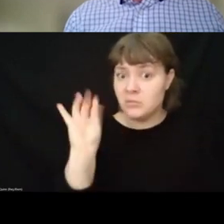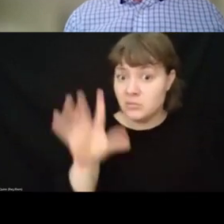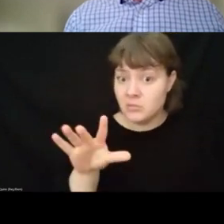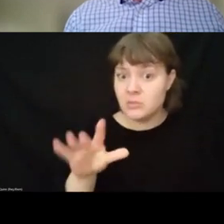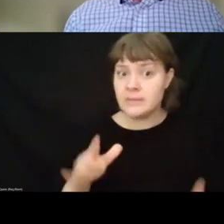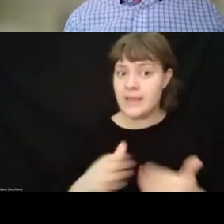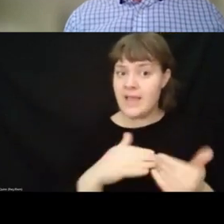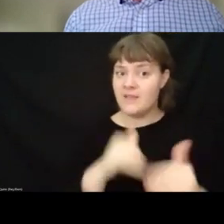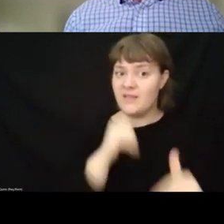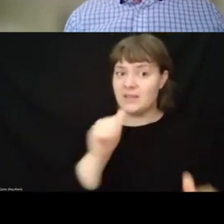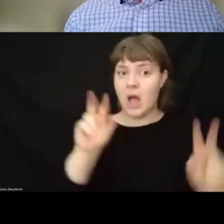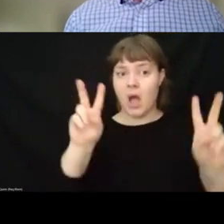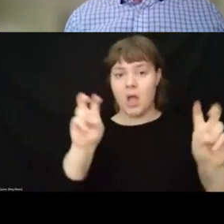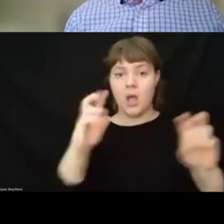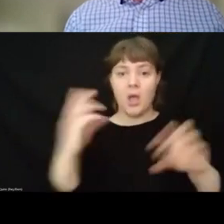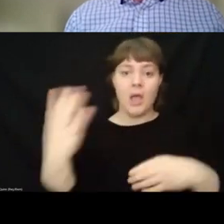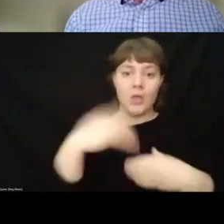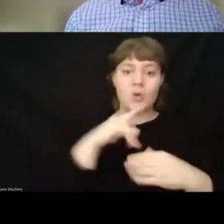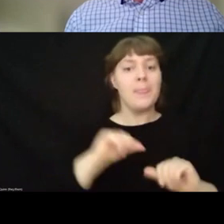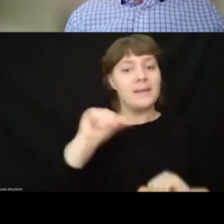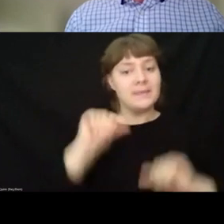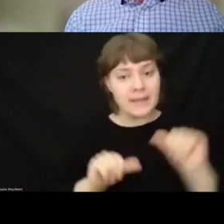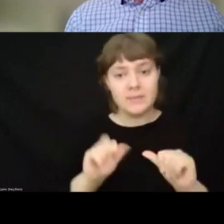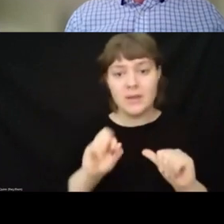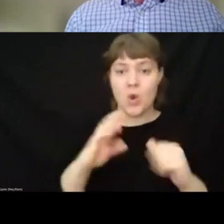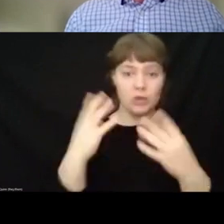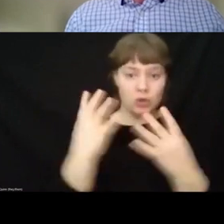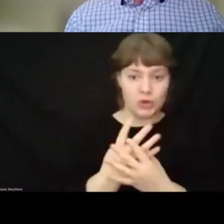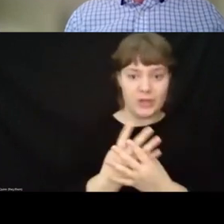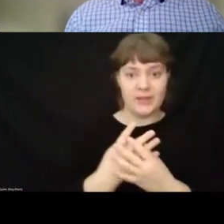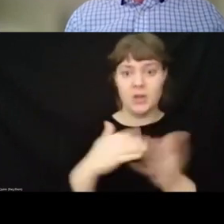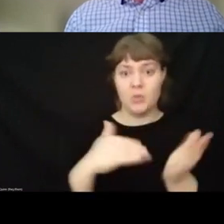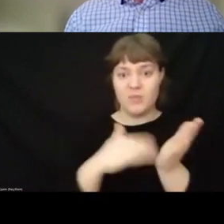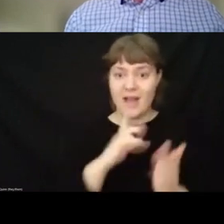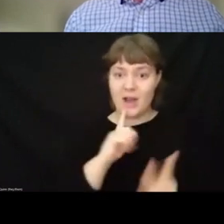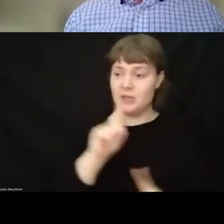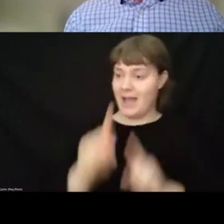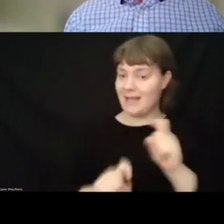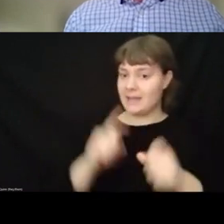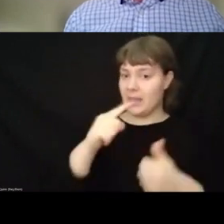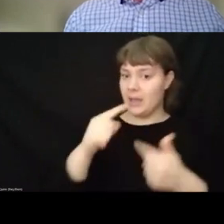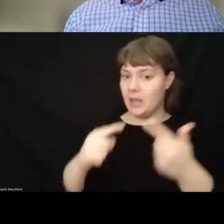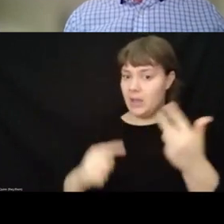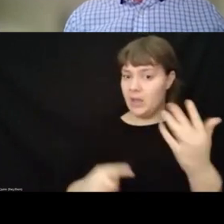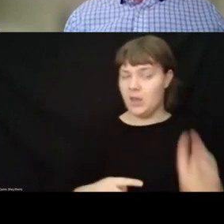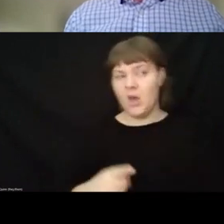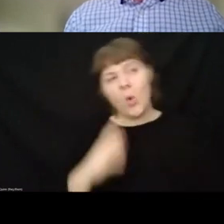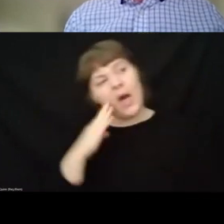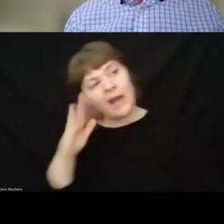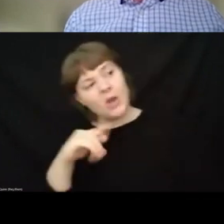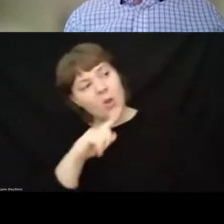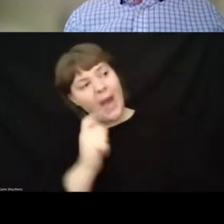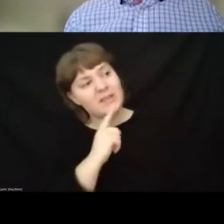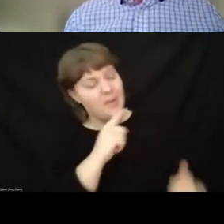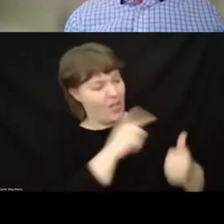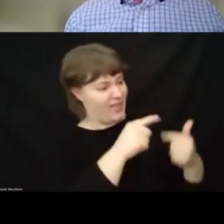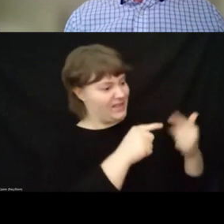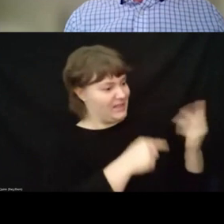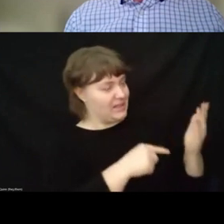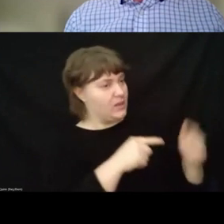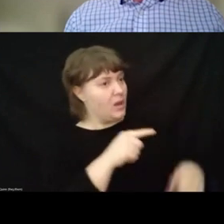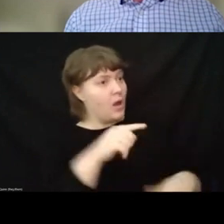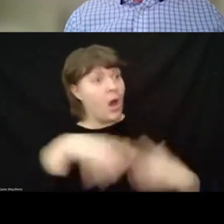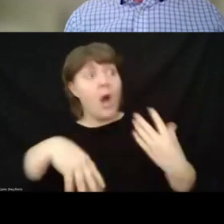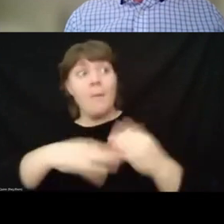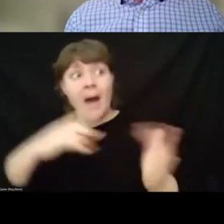the assessment or screen that the provider's asking. Like, I know you asked me about these things, but I also noticed